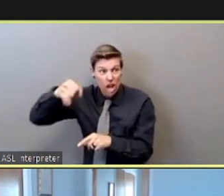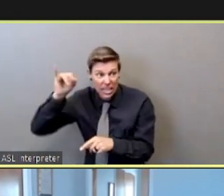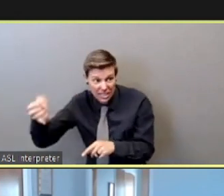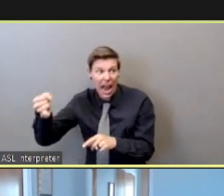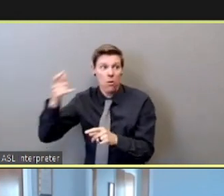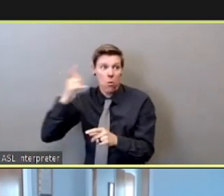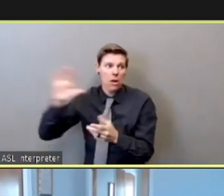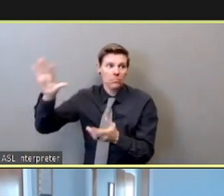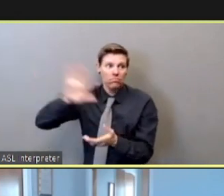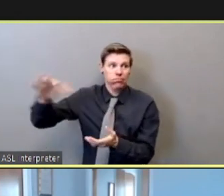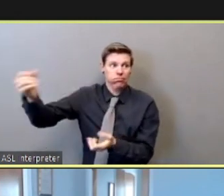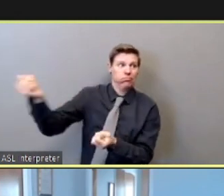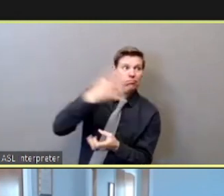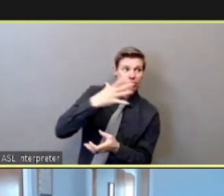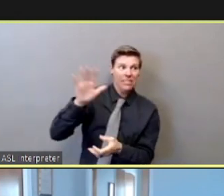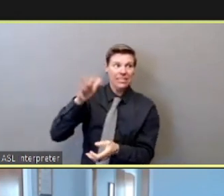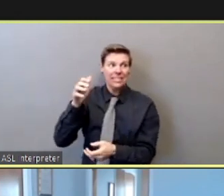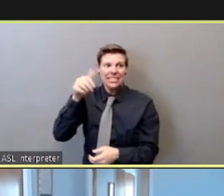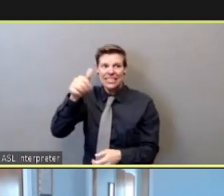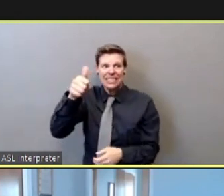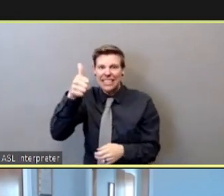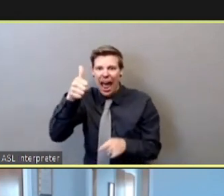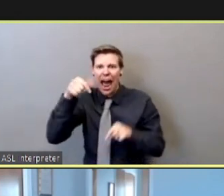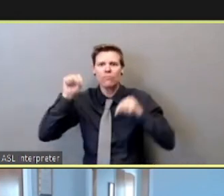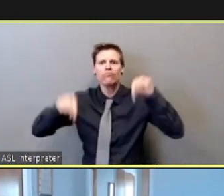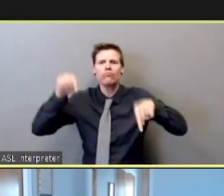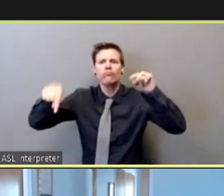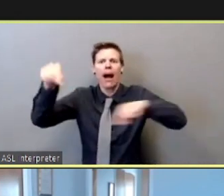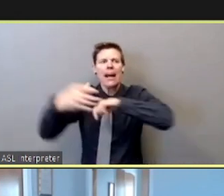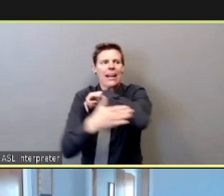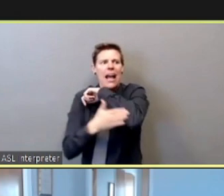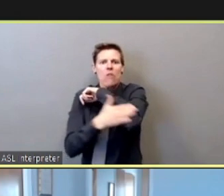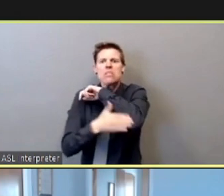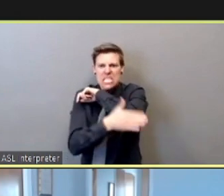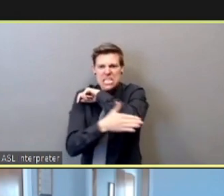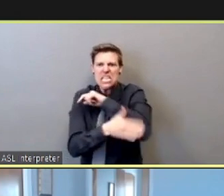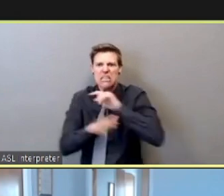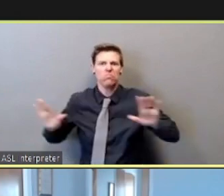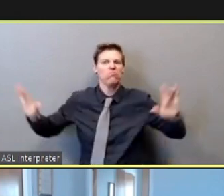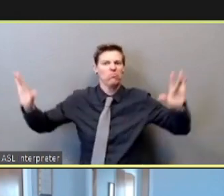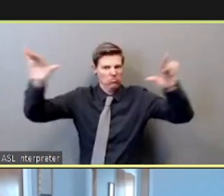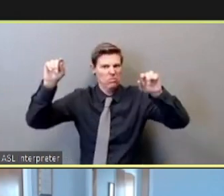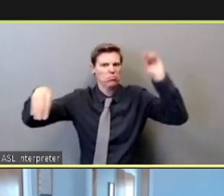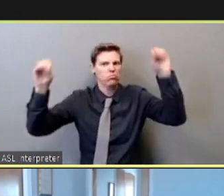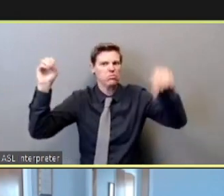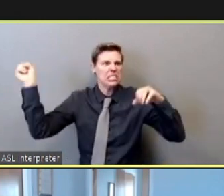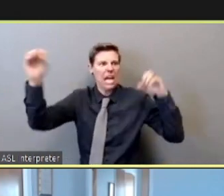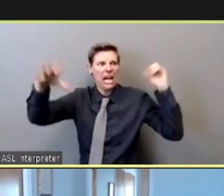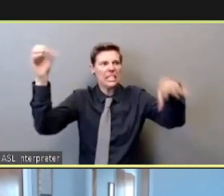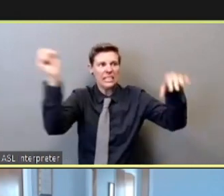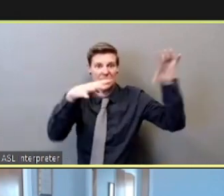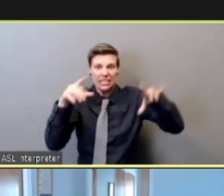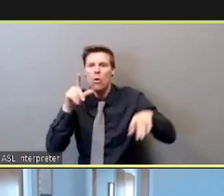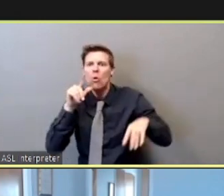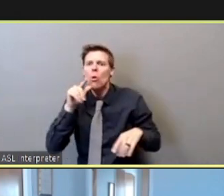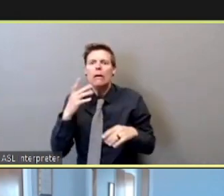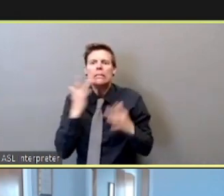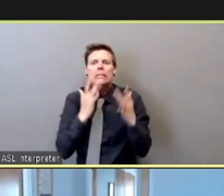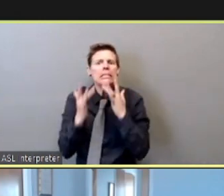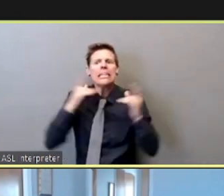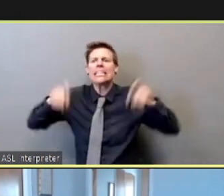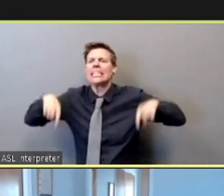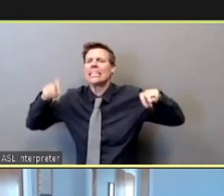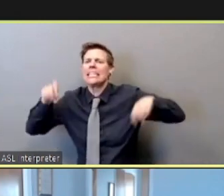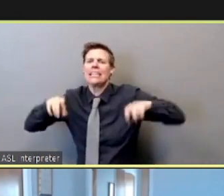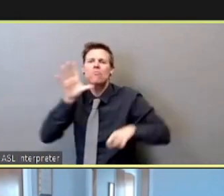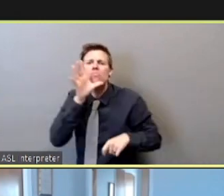lowest vaccine coverage. So we're really looking out for those counties that have not received a lot of vaccine today. I want